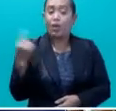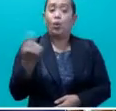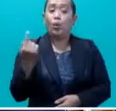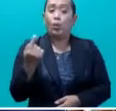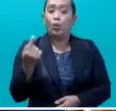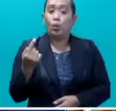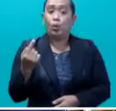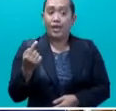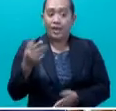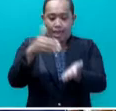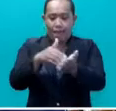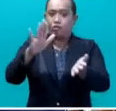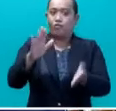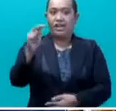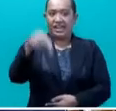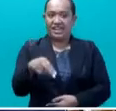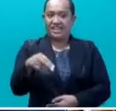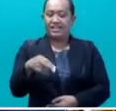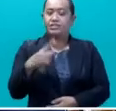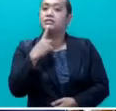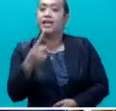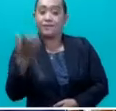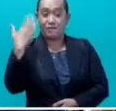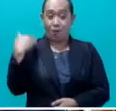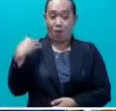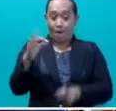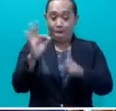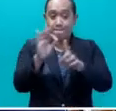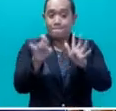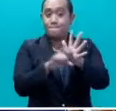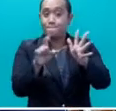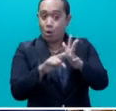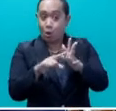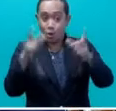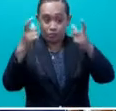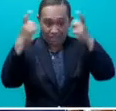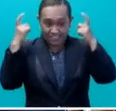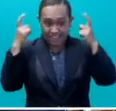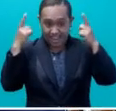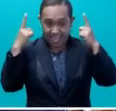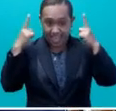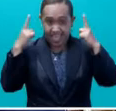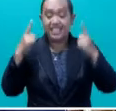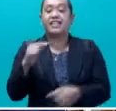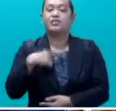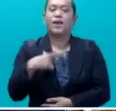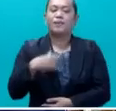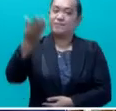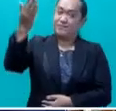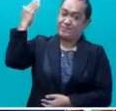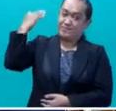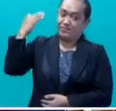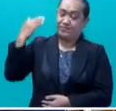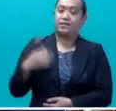instructed that this approval was required. He dictated how the investigation of Professor Paul's allegations in his report was conducted. He